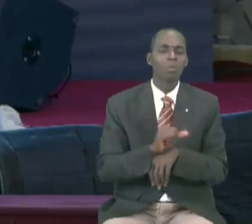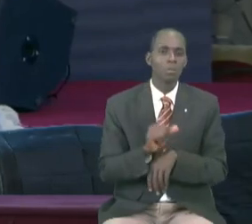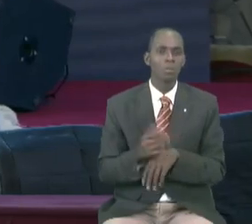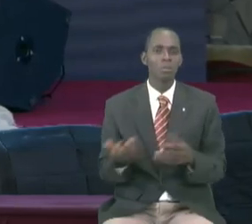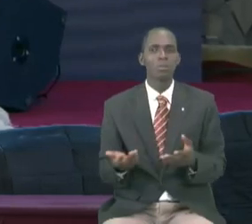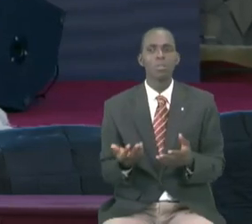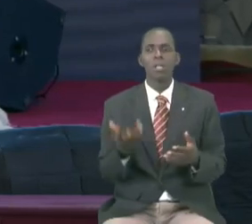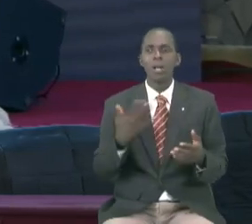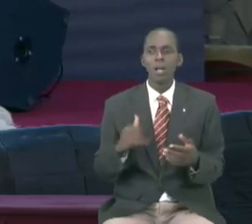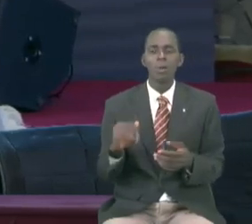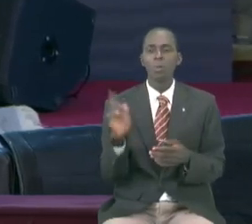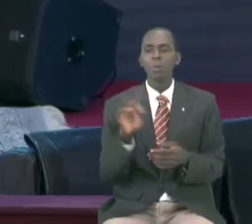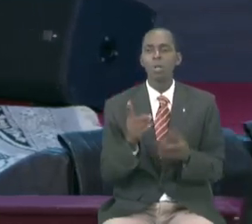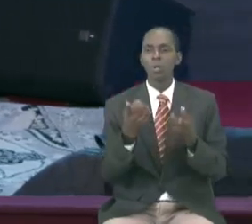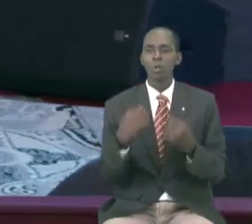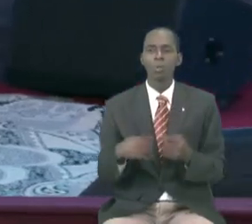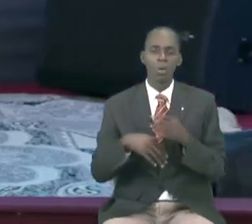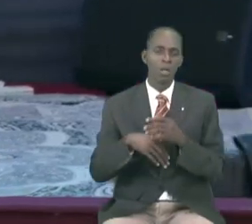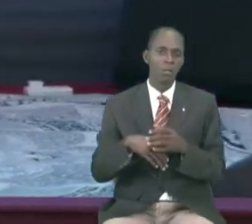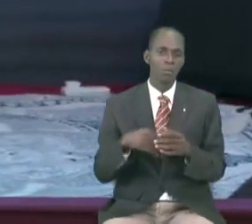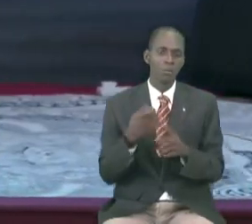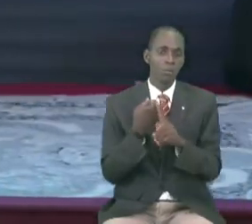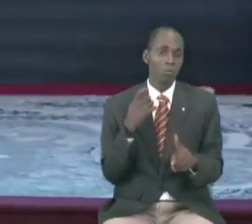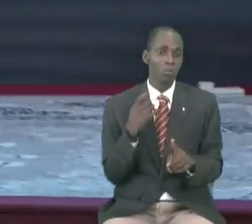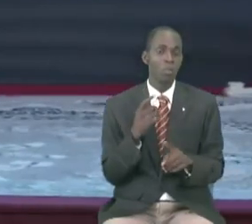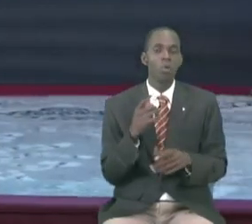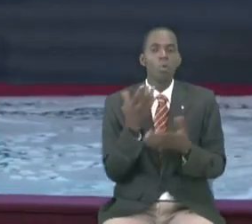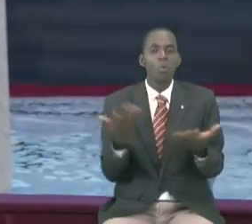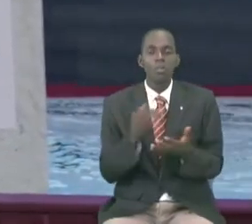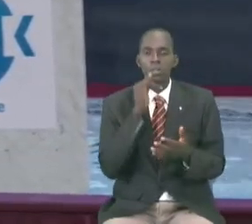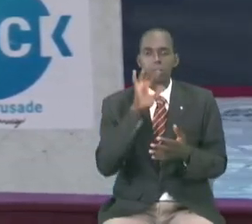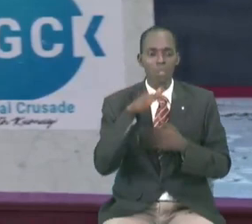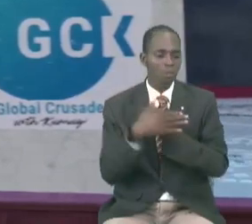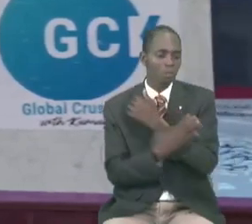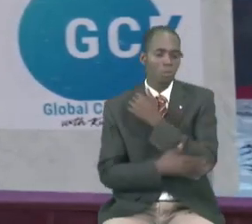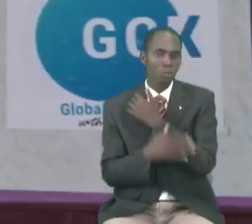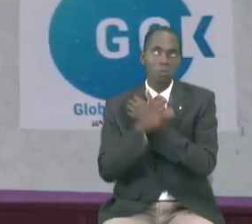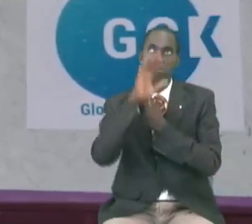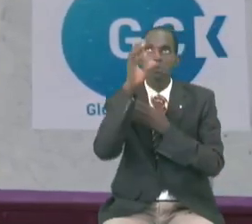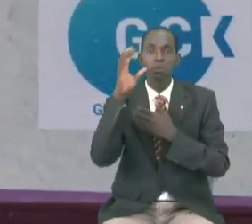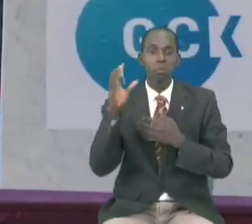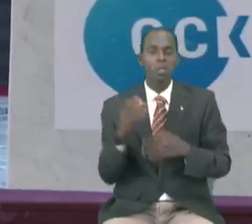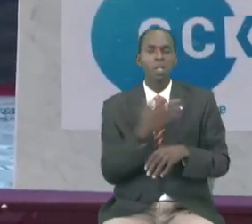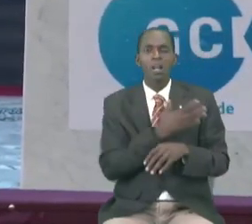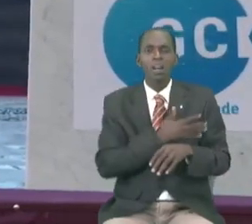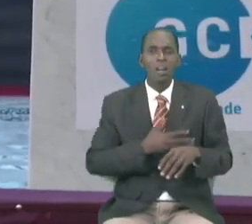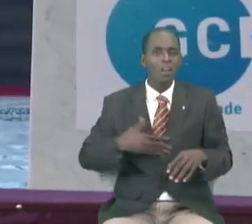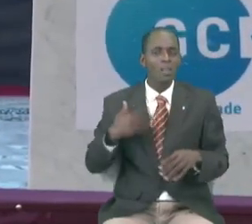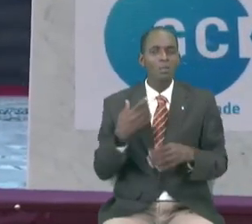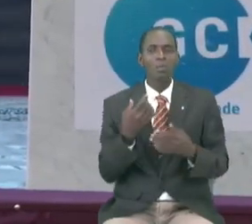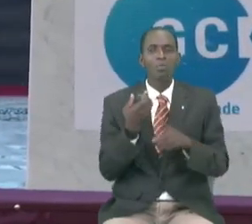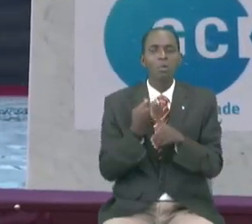people art thou? And then he told them, I'm a prophet. What are you doing here then? I mean,